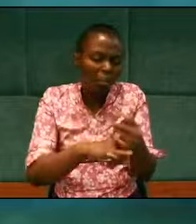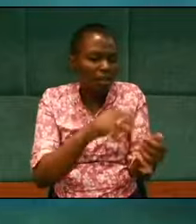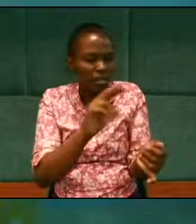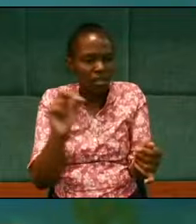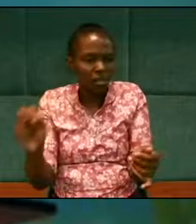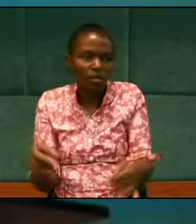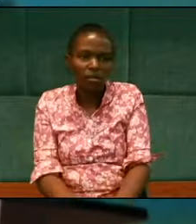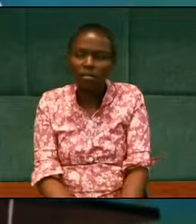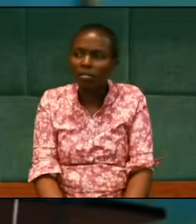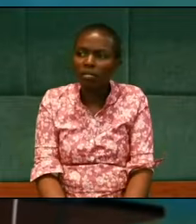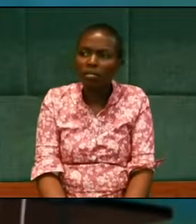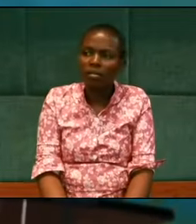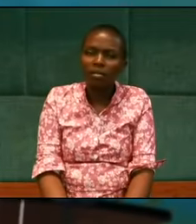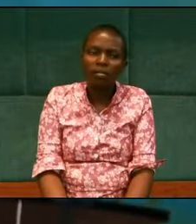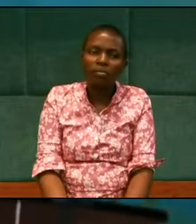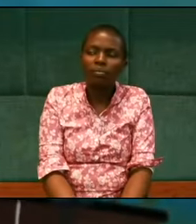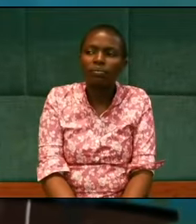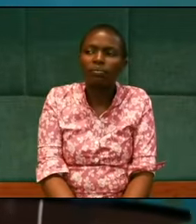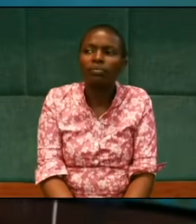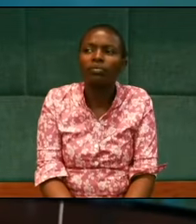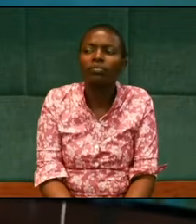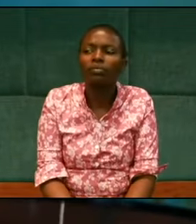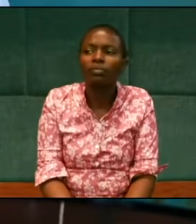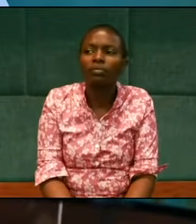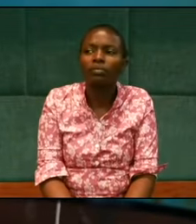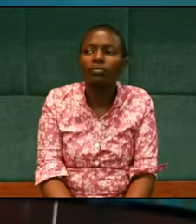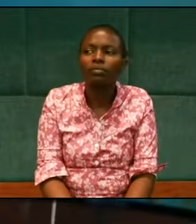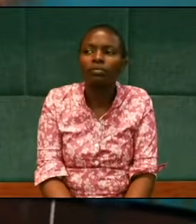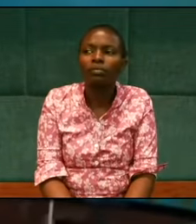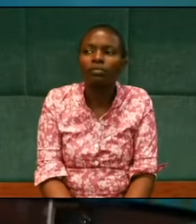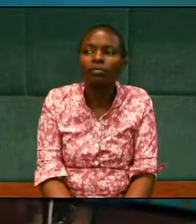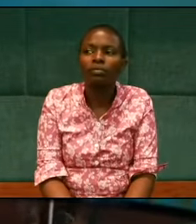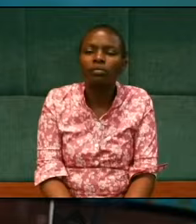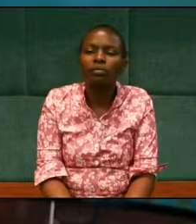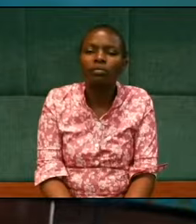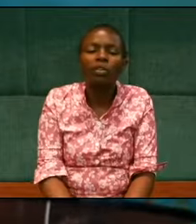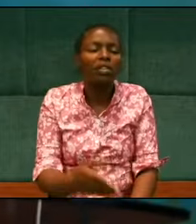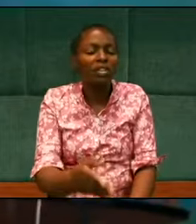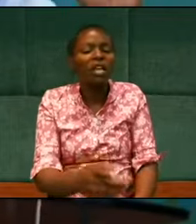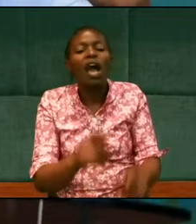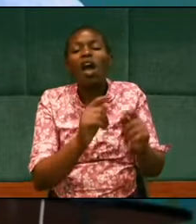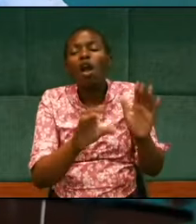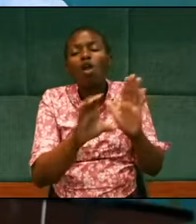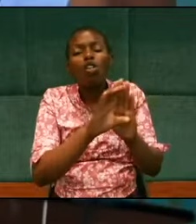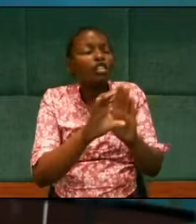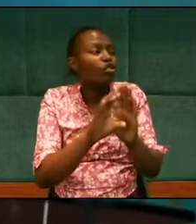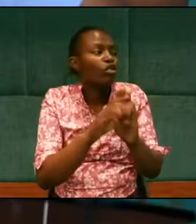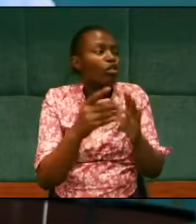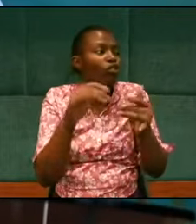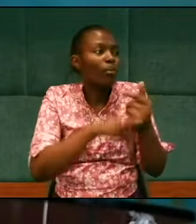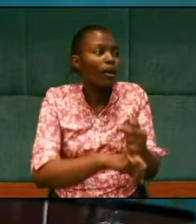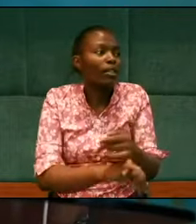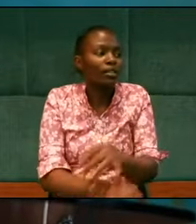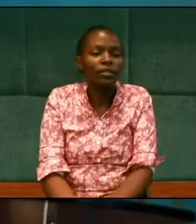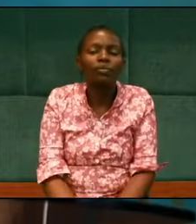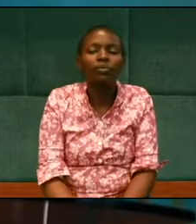If you are not ready to sex, don't marry. It's terms and conditions of marriage. One of them is